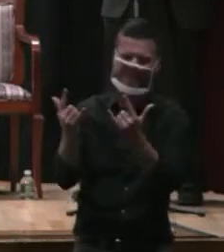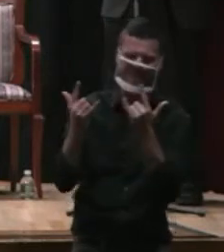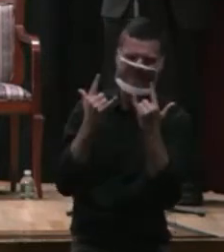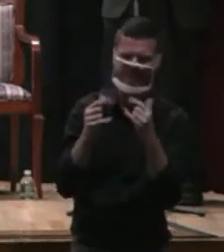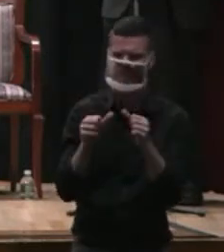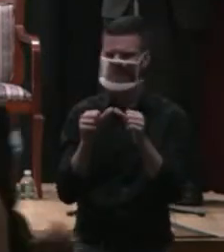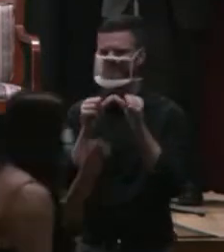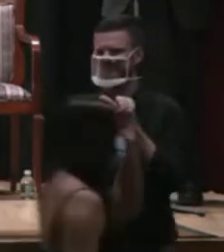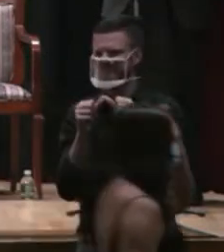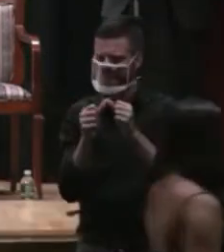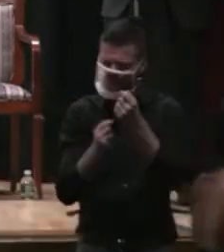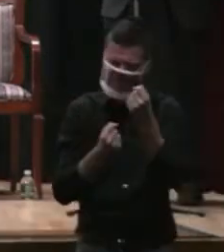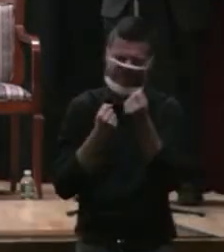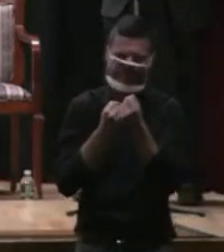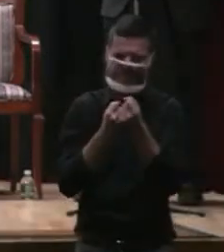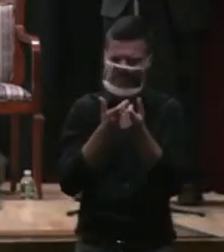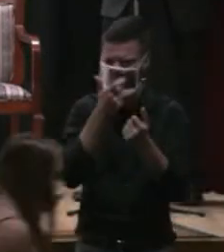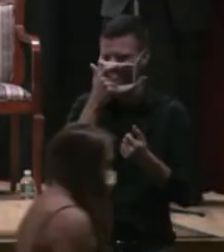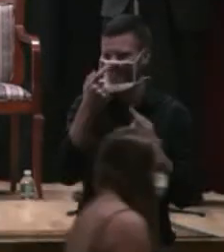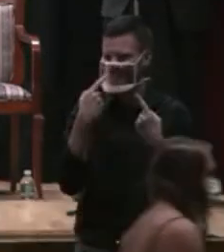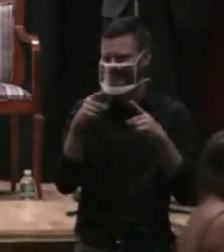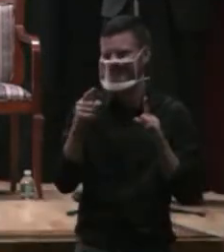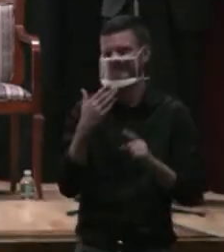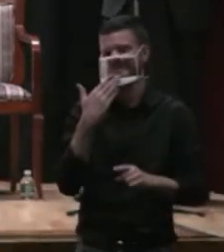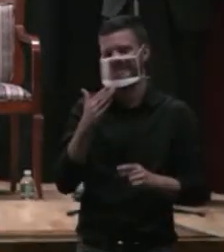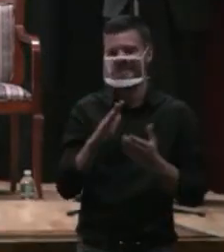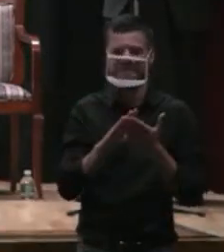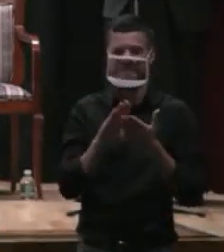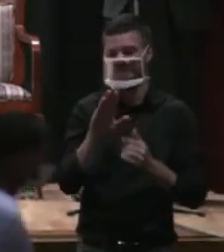watch her succeed. Thank you for being you.